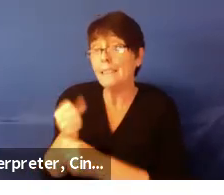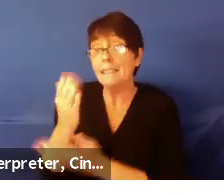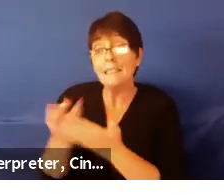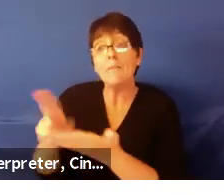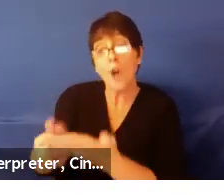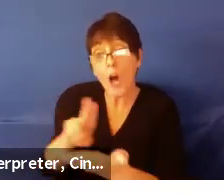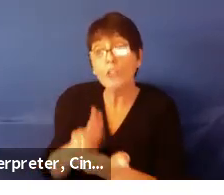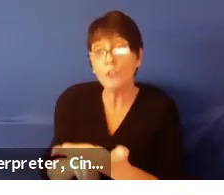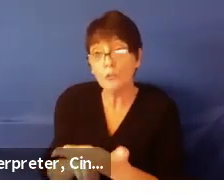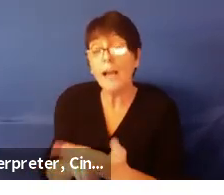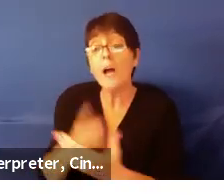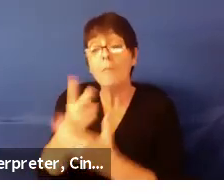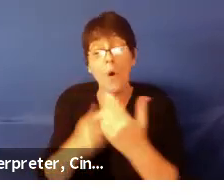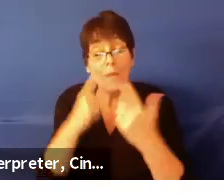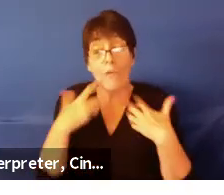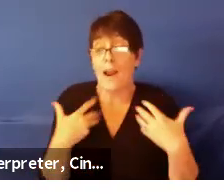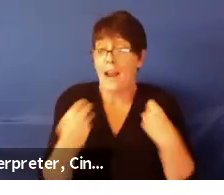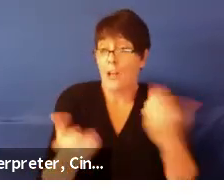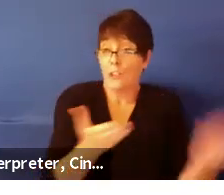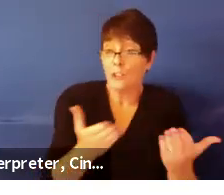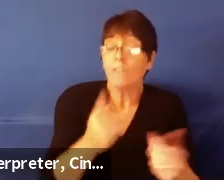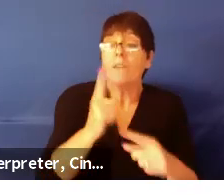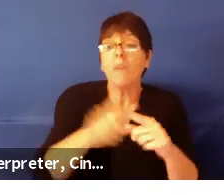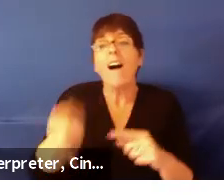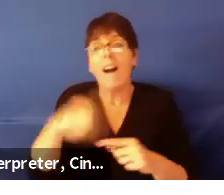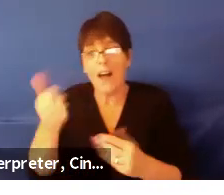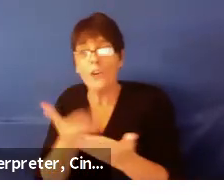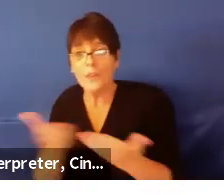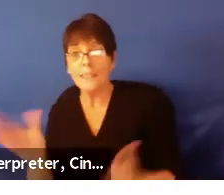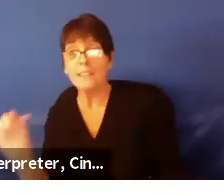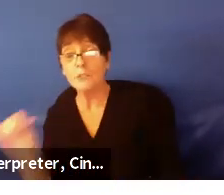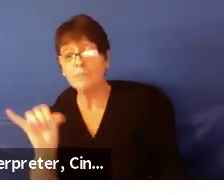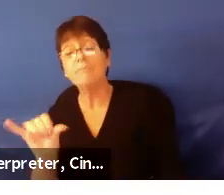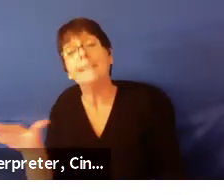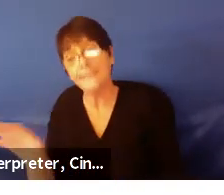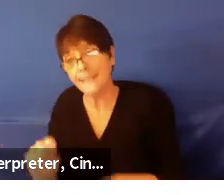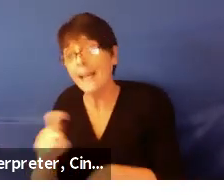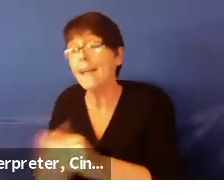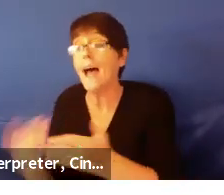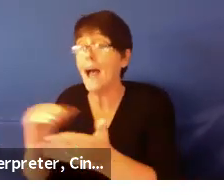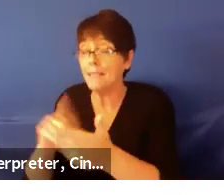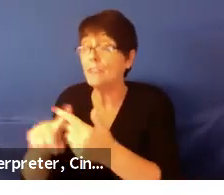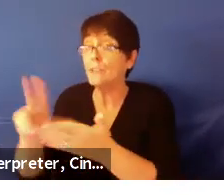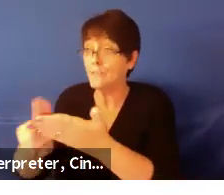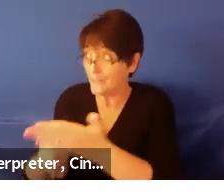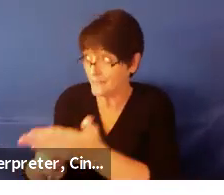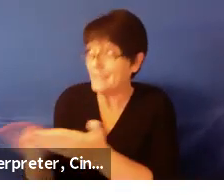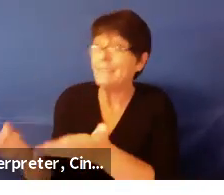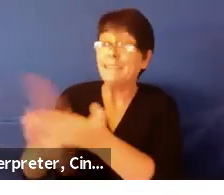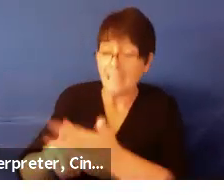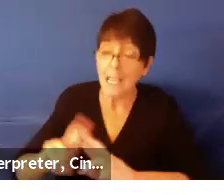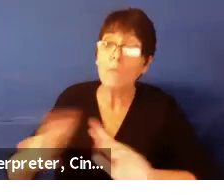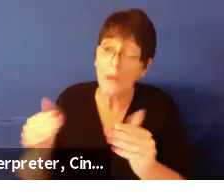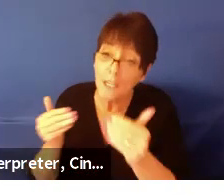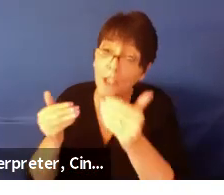staff, both for health services and for some other functions, and it does take time to get them on the ground and know